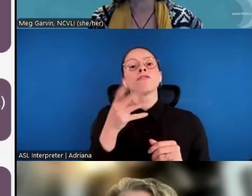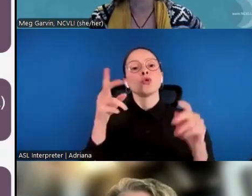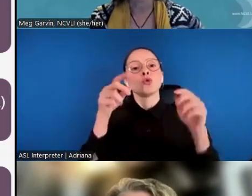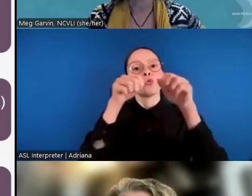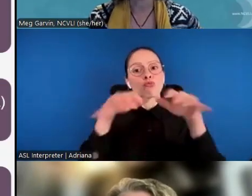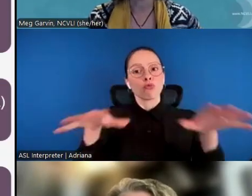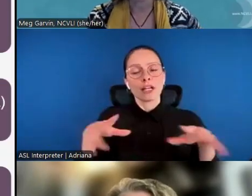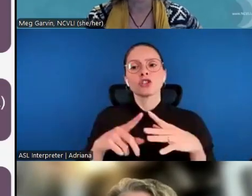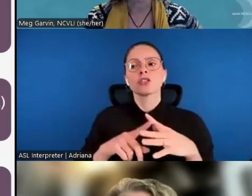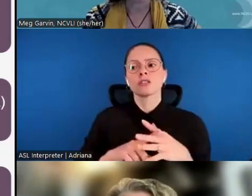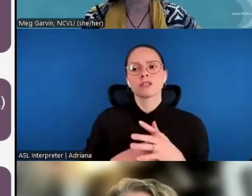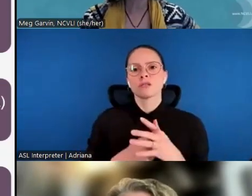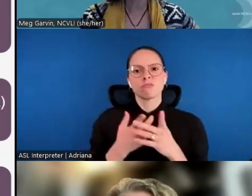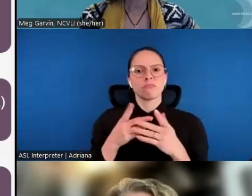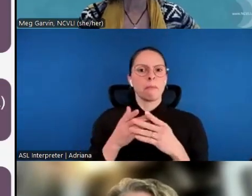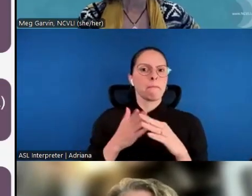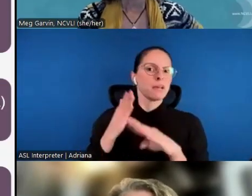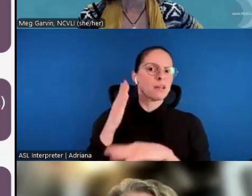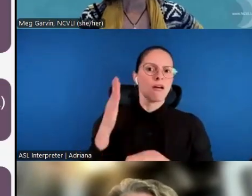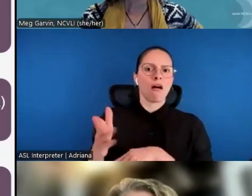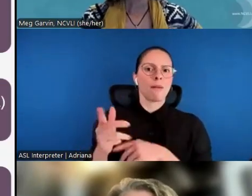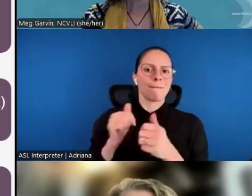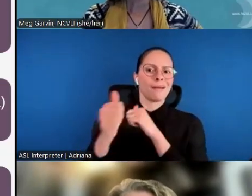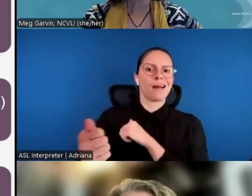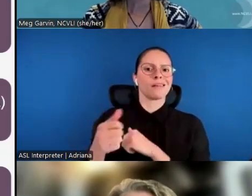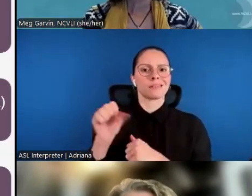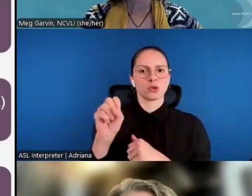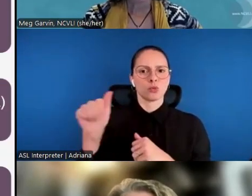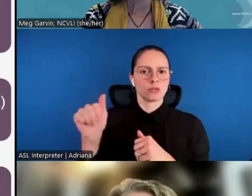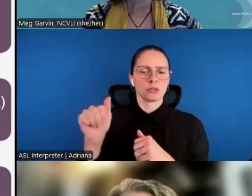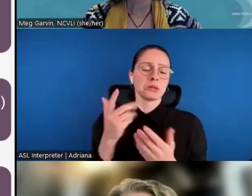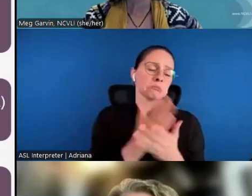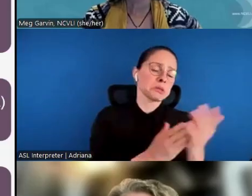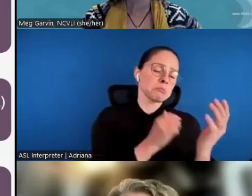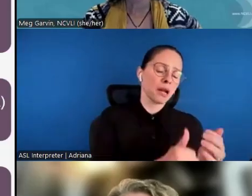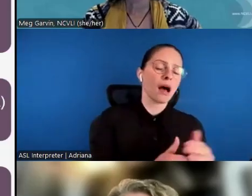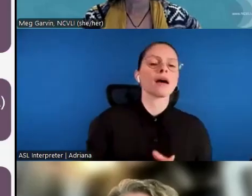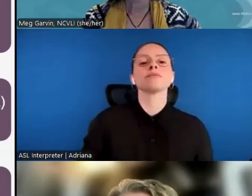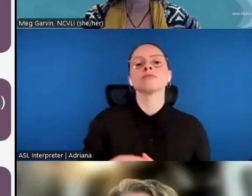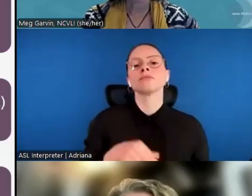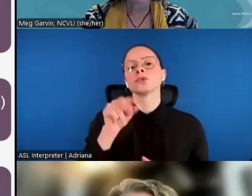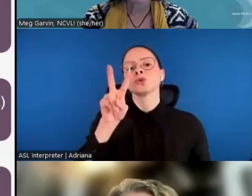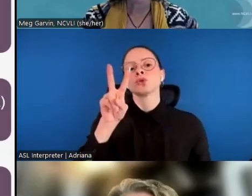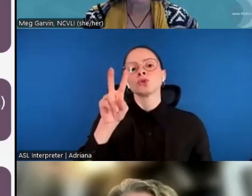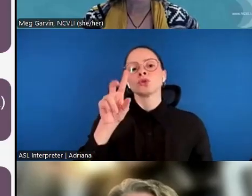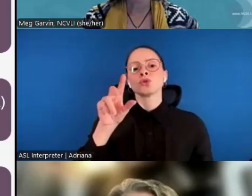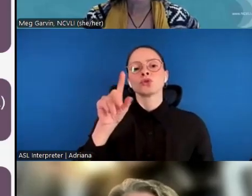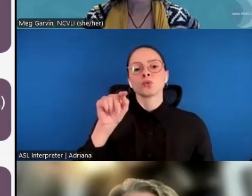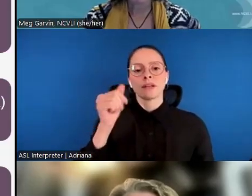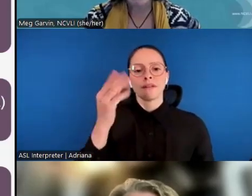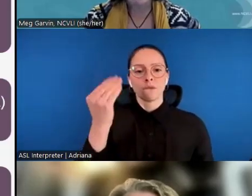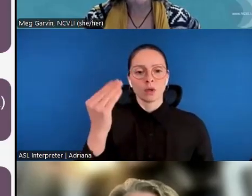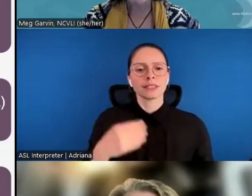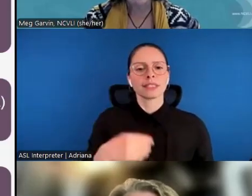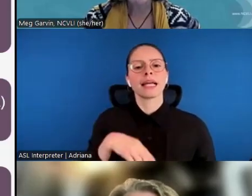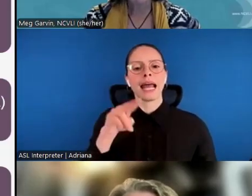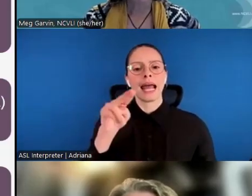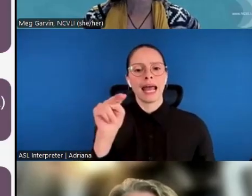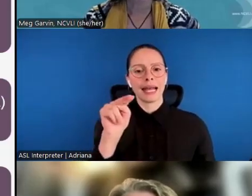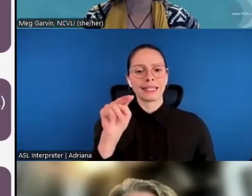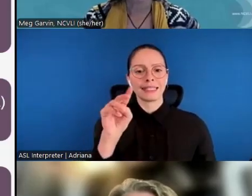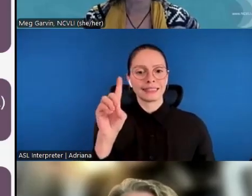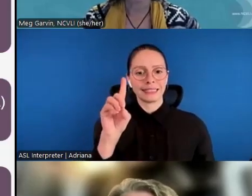assault right from the start, but most did not. In 2014, we had the National Defense Authorization Act,